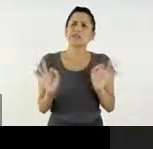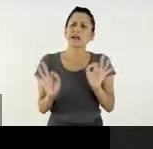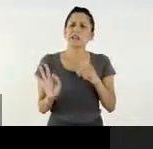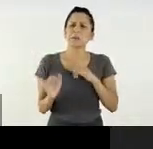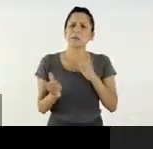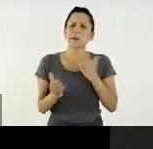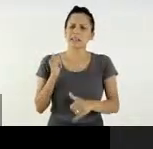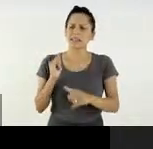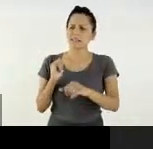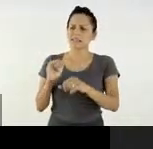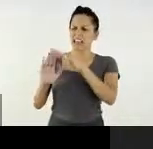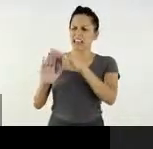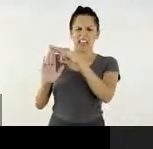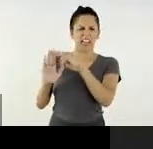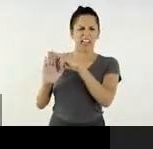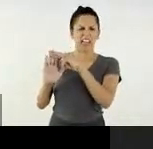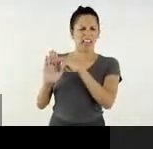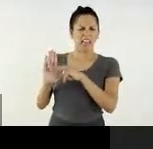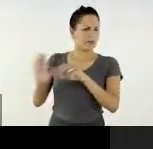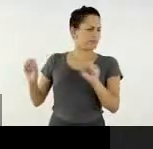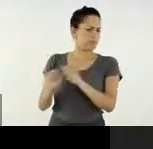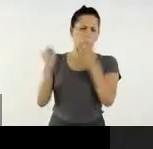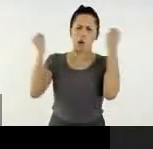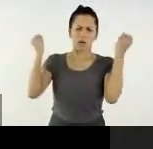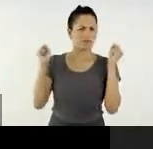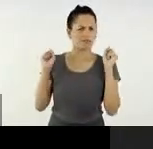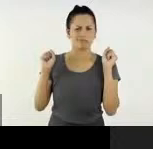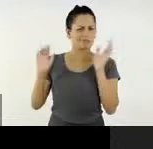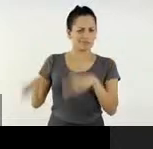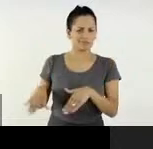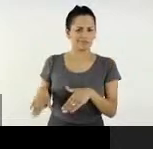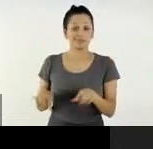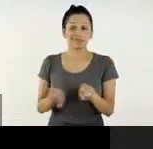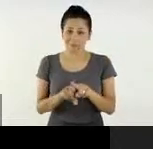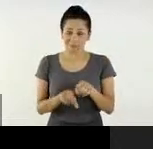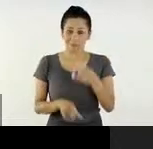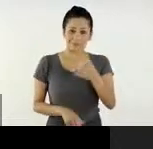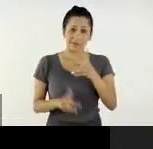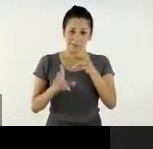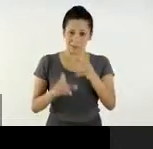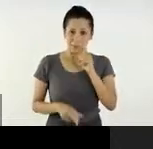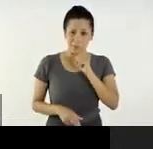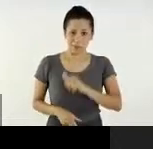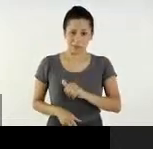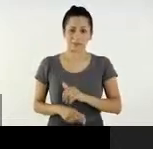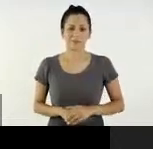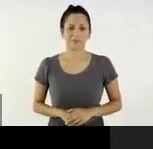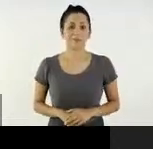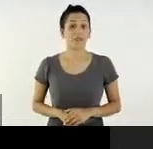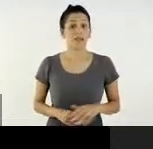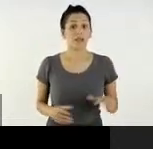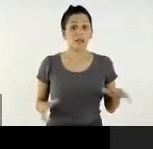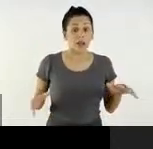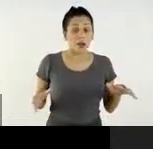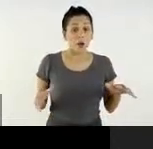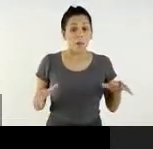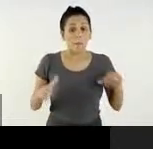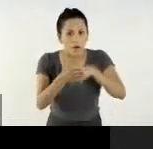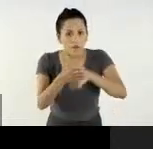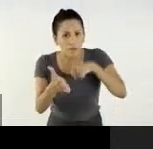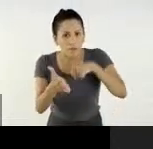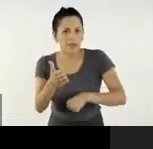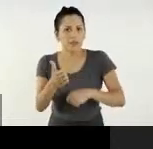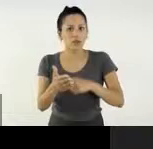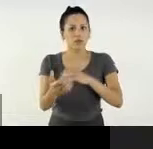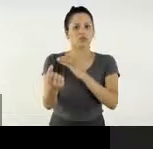asked, how has the women's movement changed the way we see?" And I might add in that one sentence, I feel that